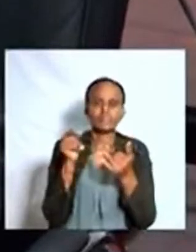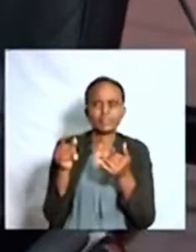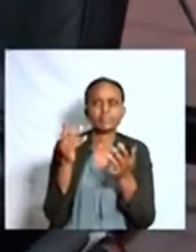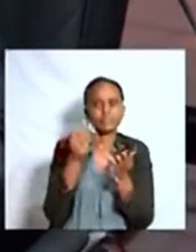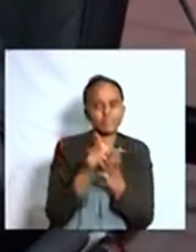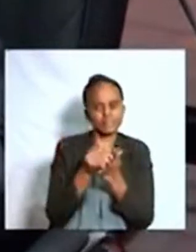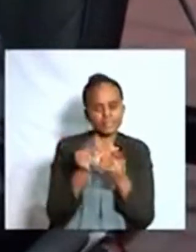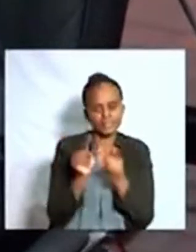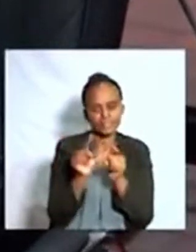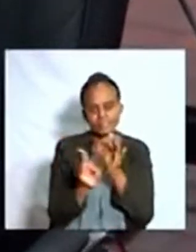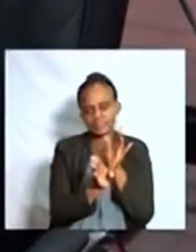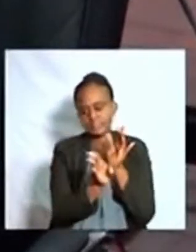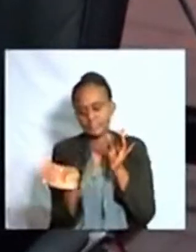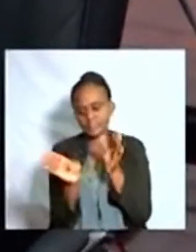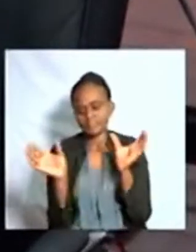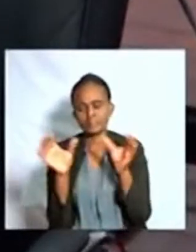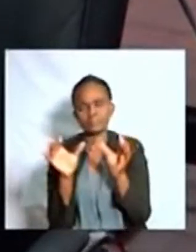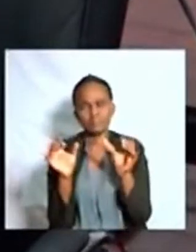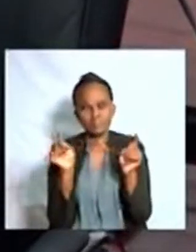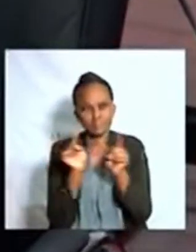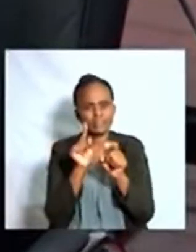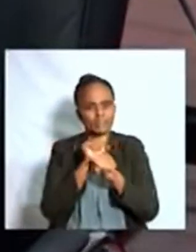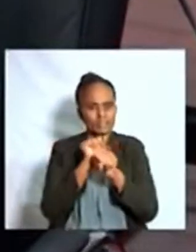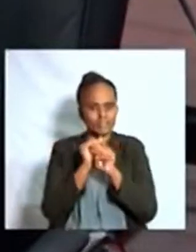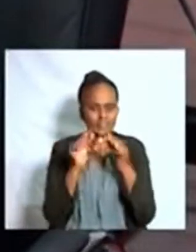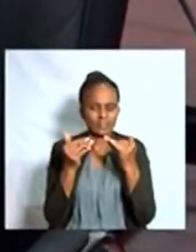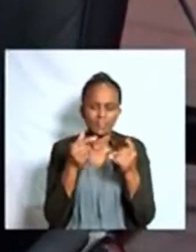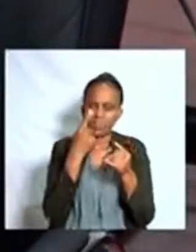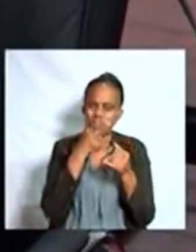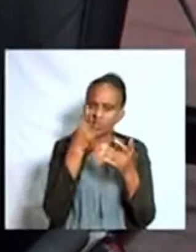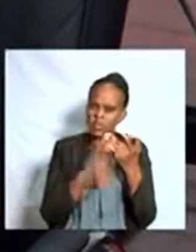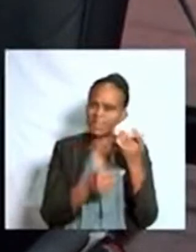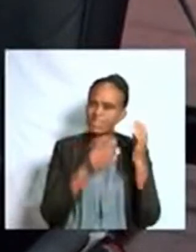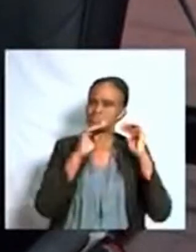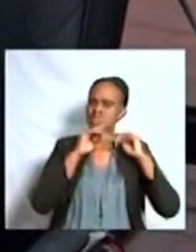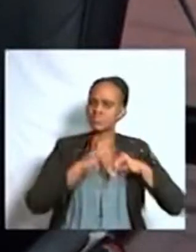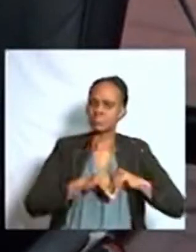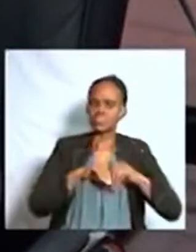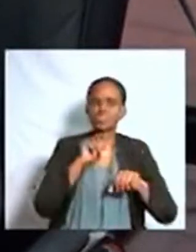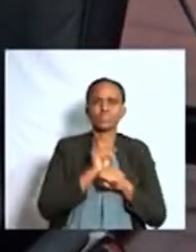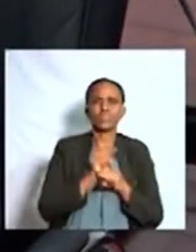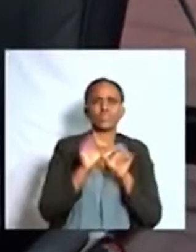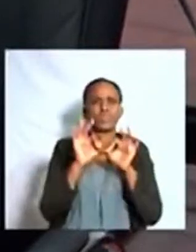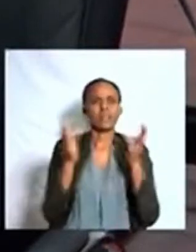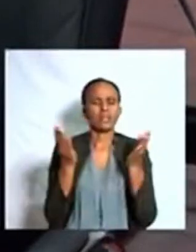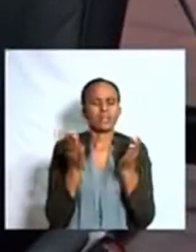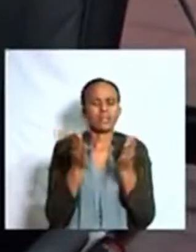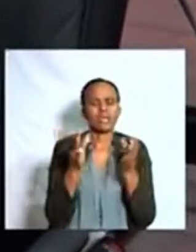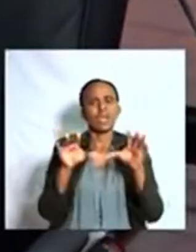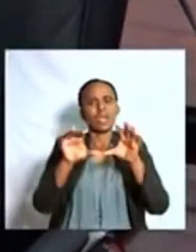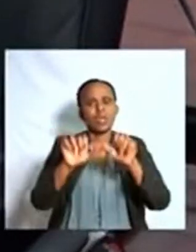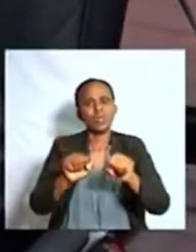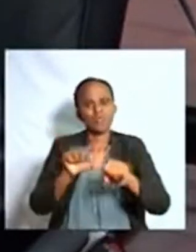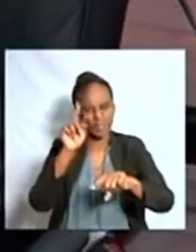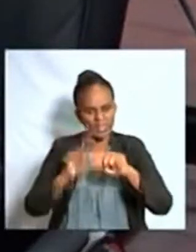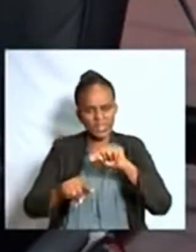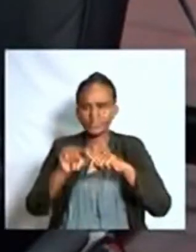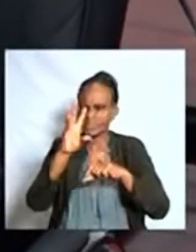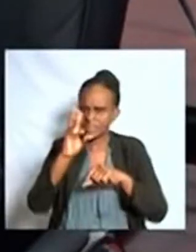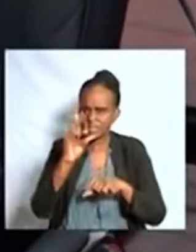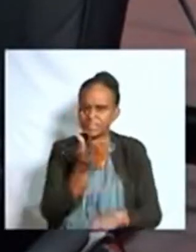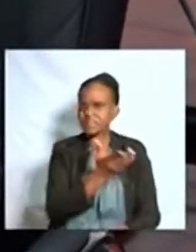are going to the councils, even employees who are demotivated cannot be confirmed. 16 of